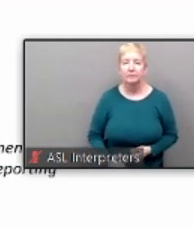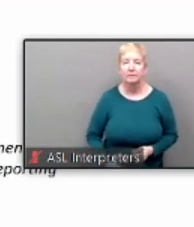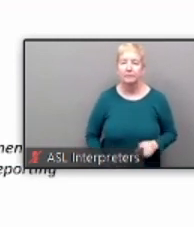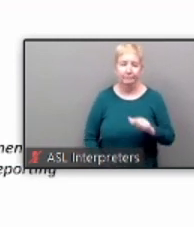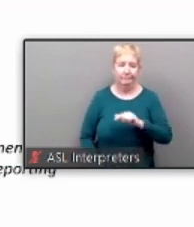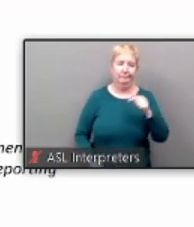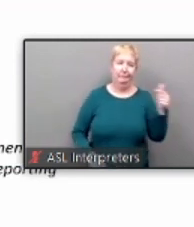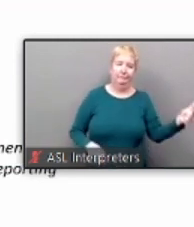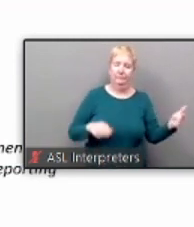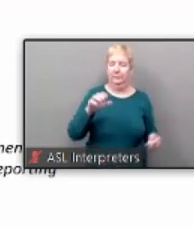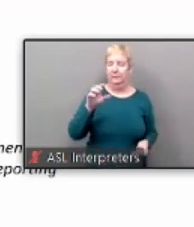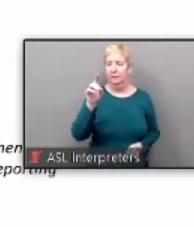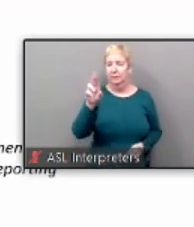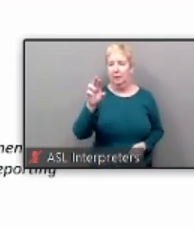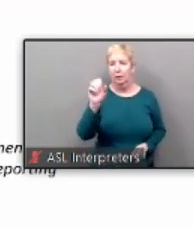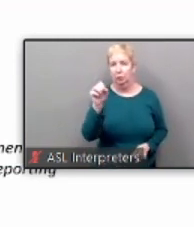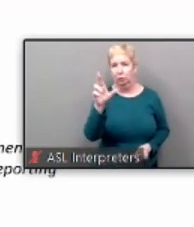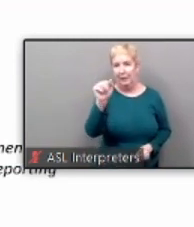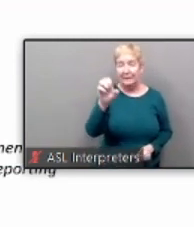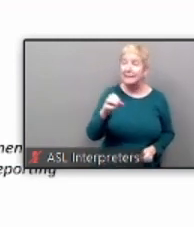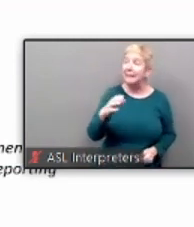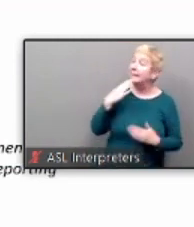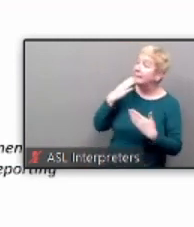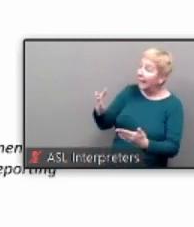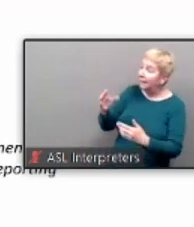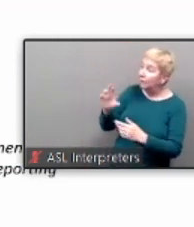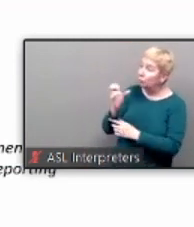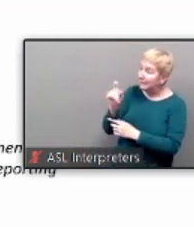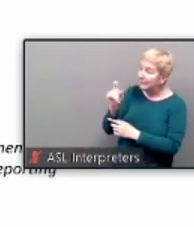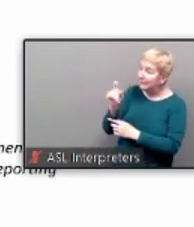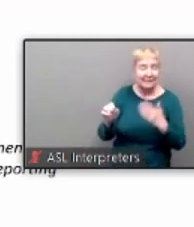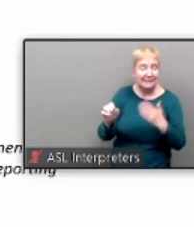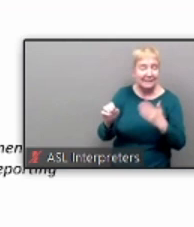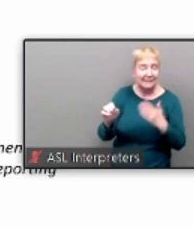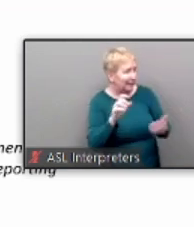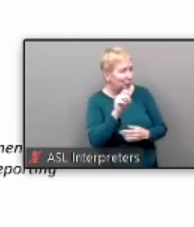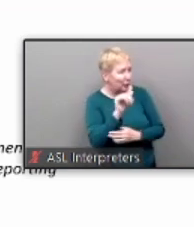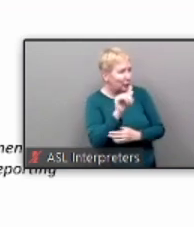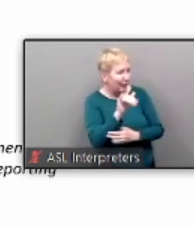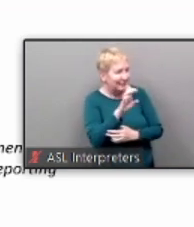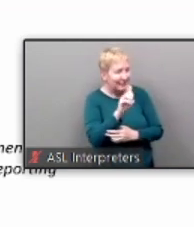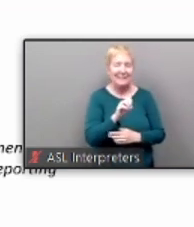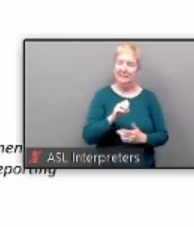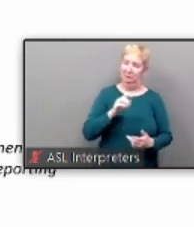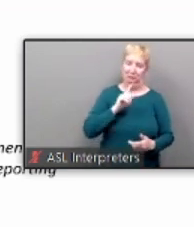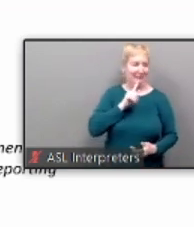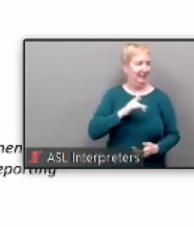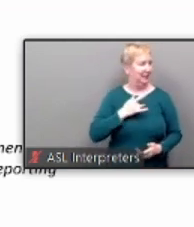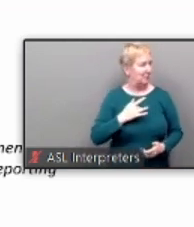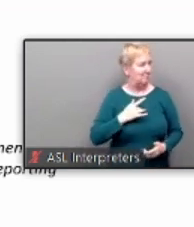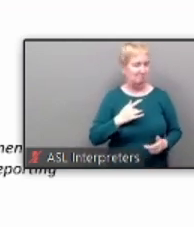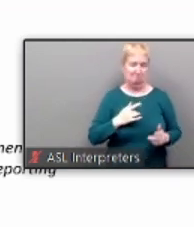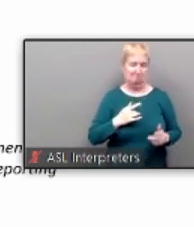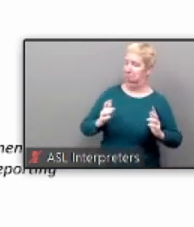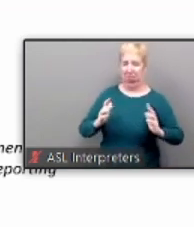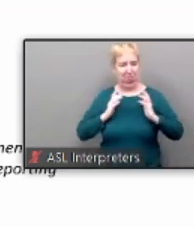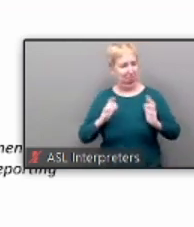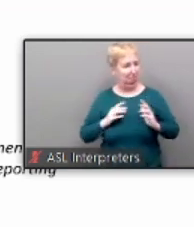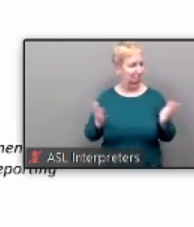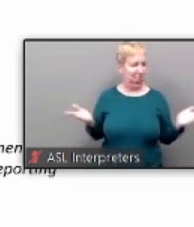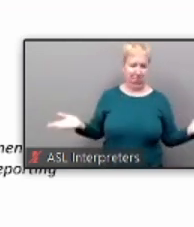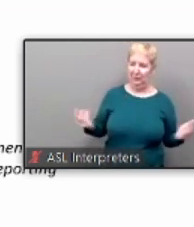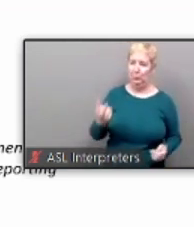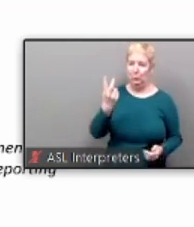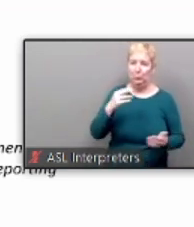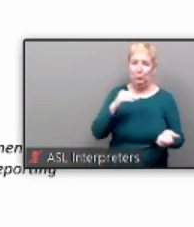Thanks, Christine. Thanks, Tracie. It's a privilege to be on a panel with these 2 esteemed doctors.